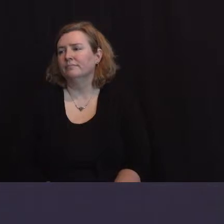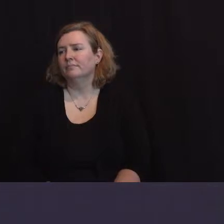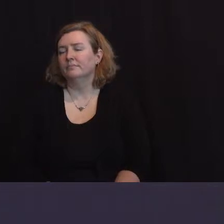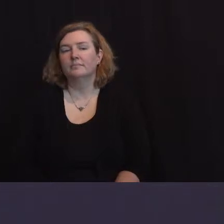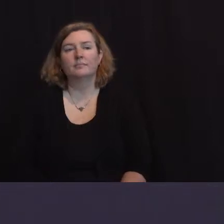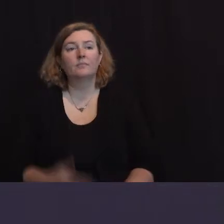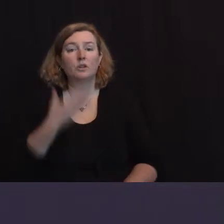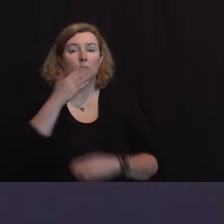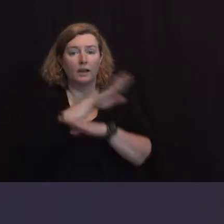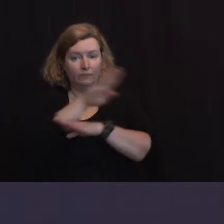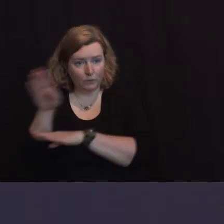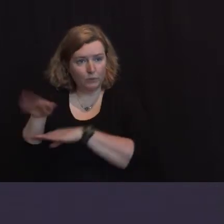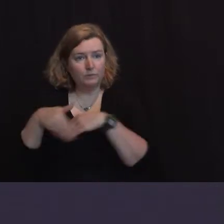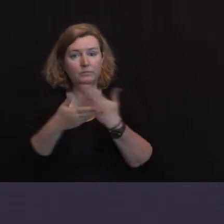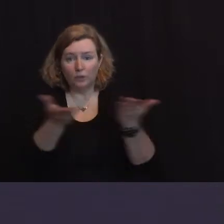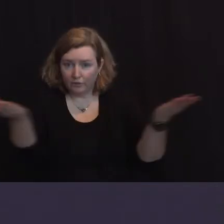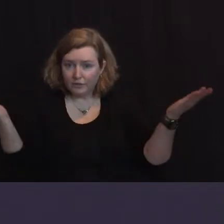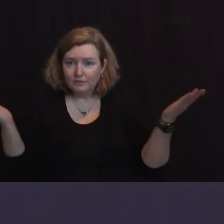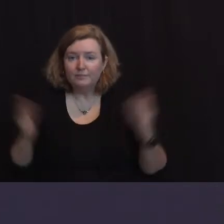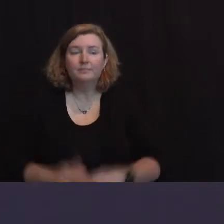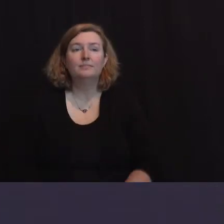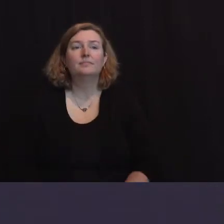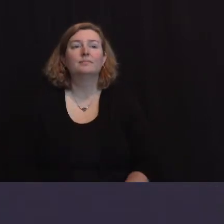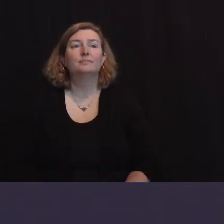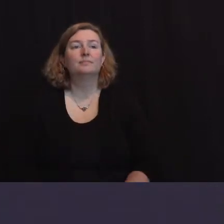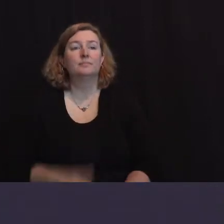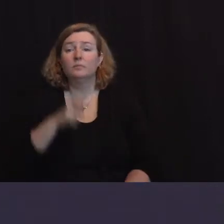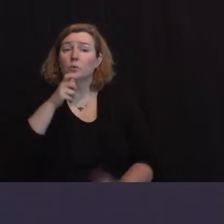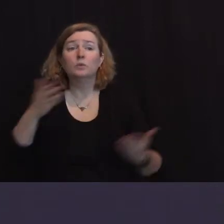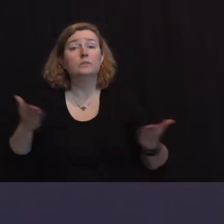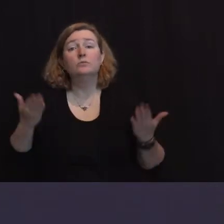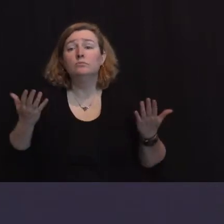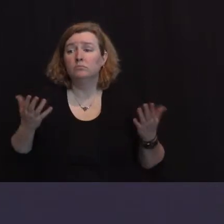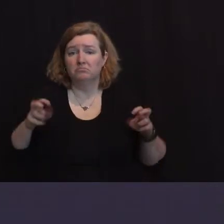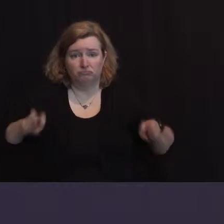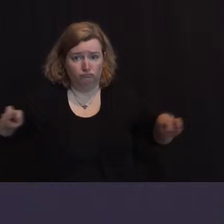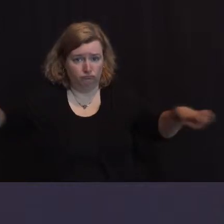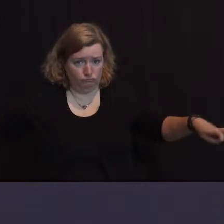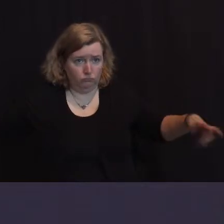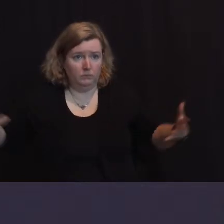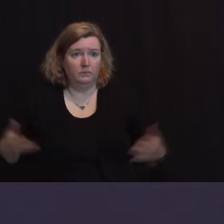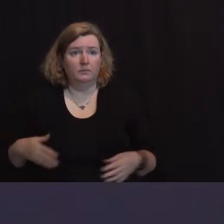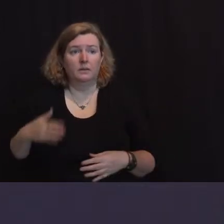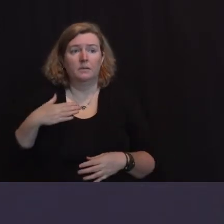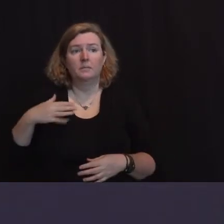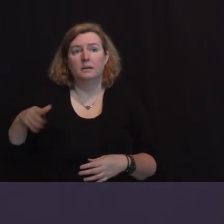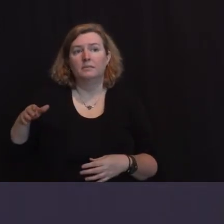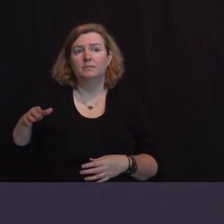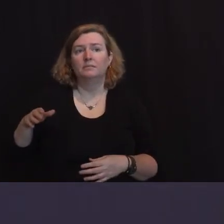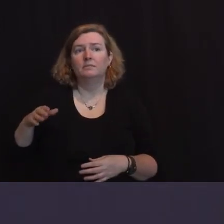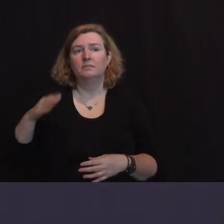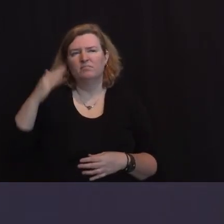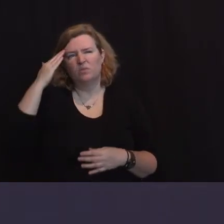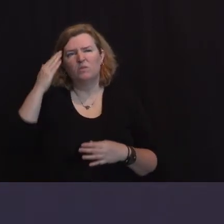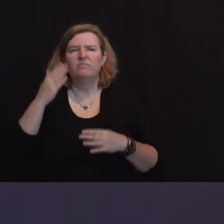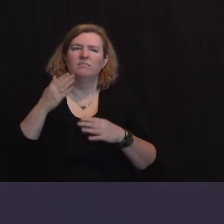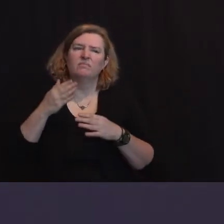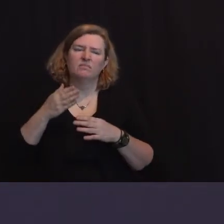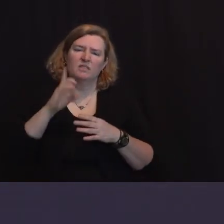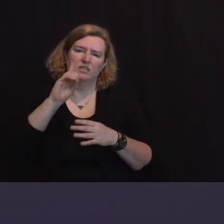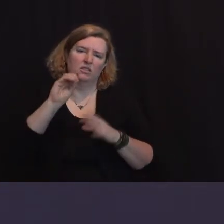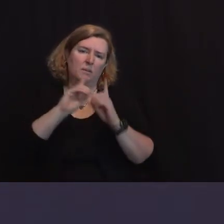Good afternoon, everyone. So with me today, to my right, a very familiar face from the Department of Health, the